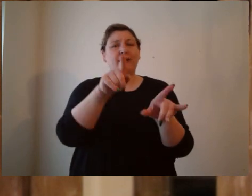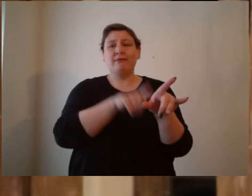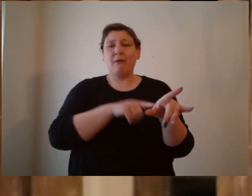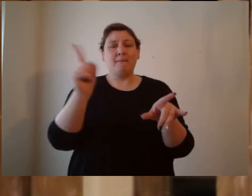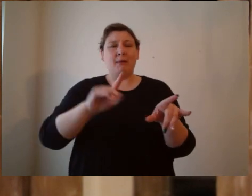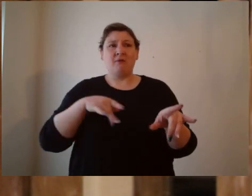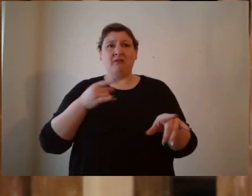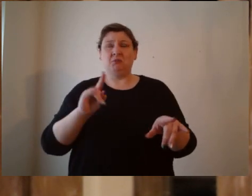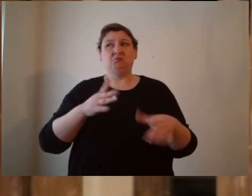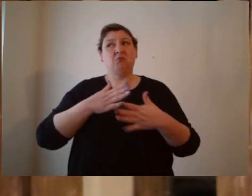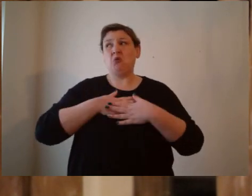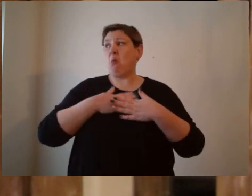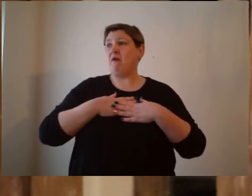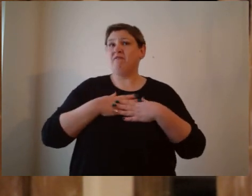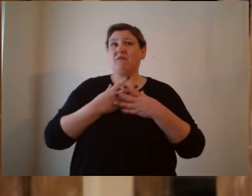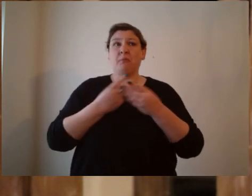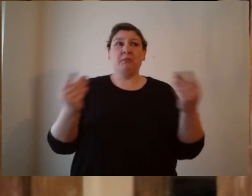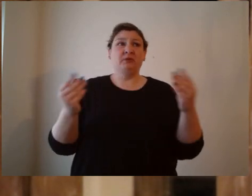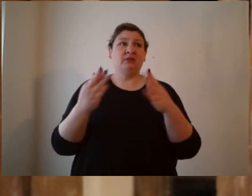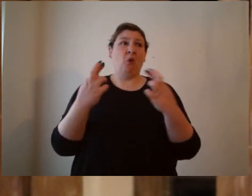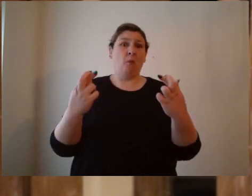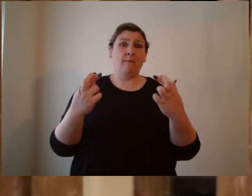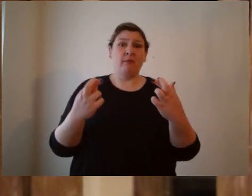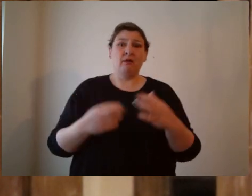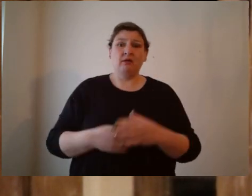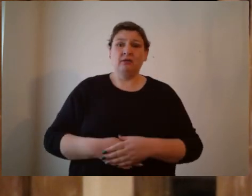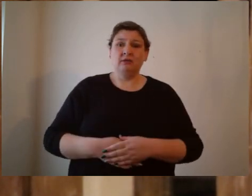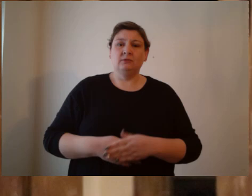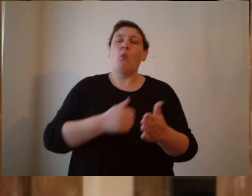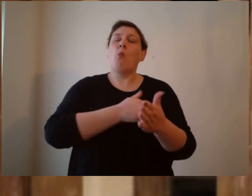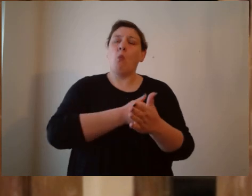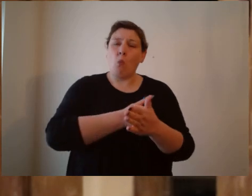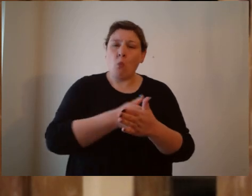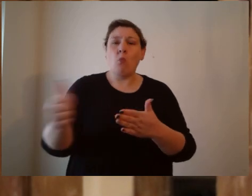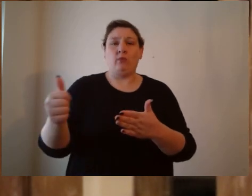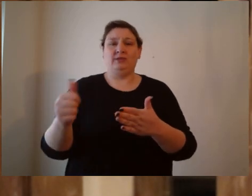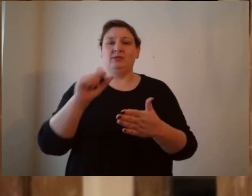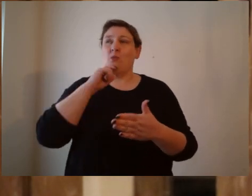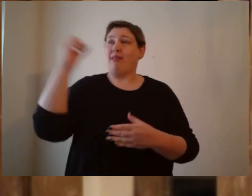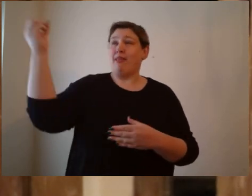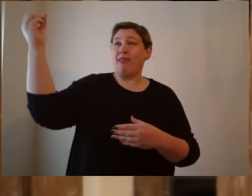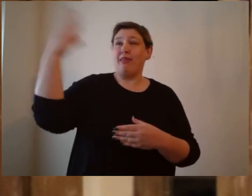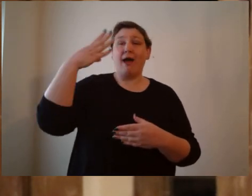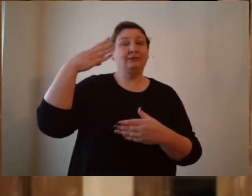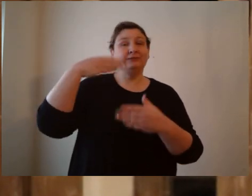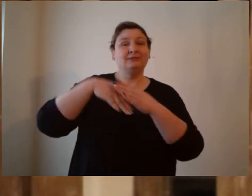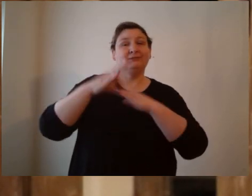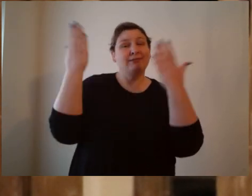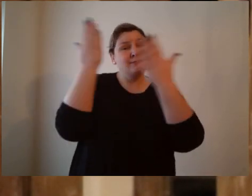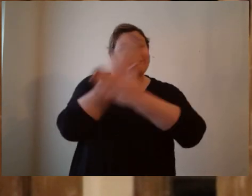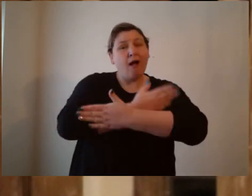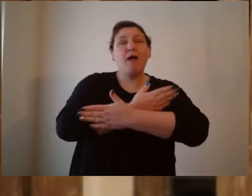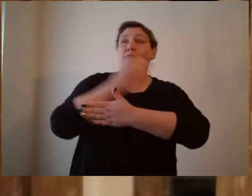feel unloved or without hope. Help us always to be a light shining in